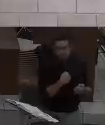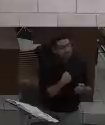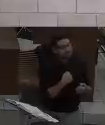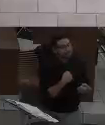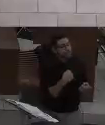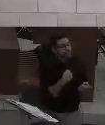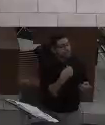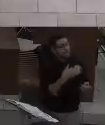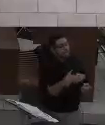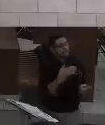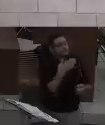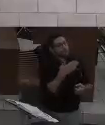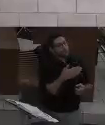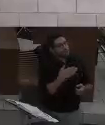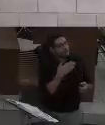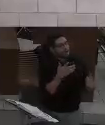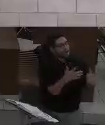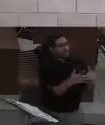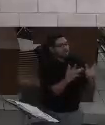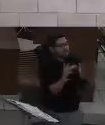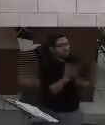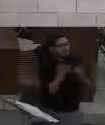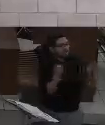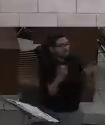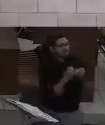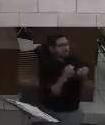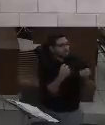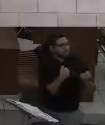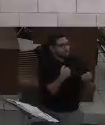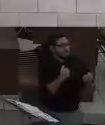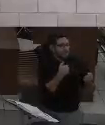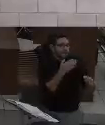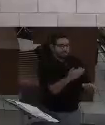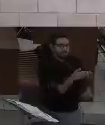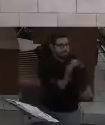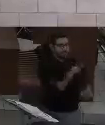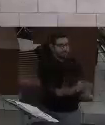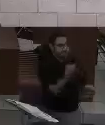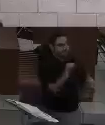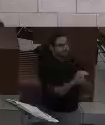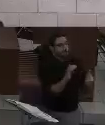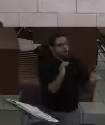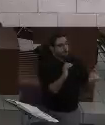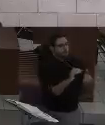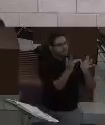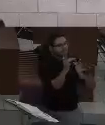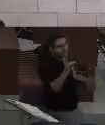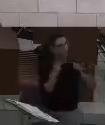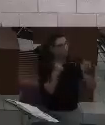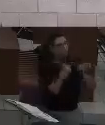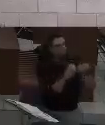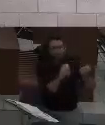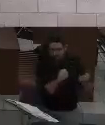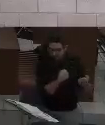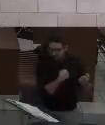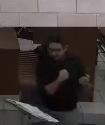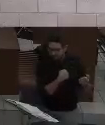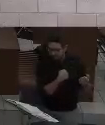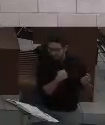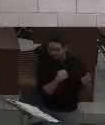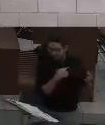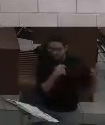me. I'm so glad Jesus lifted me, singing glory, hallelujah.